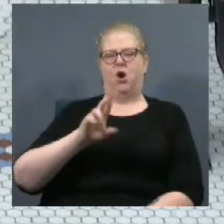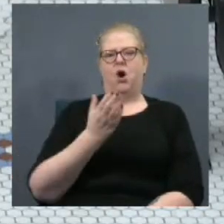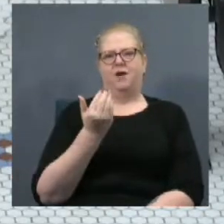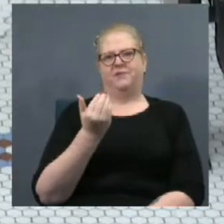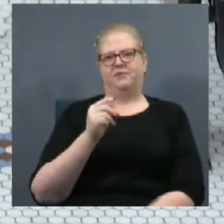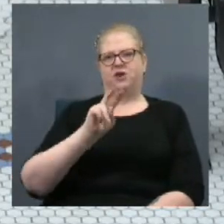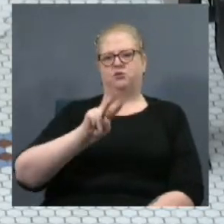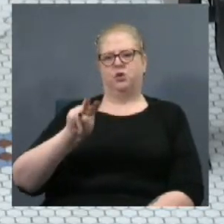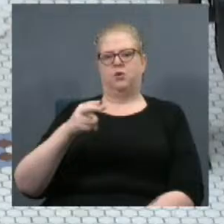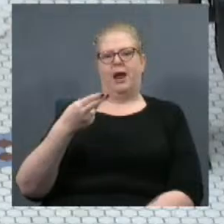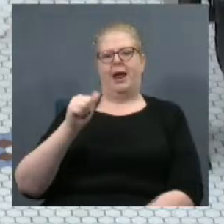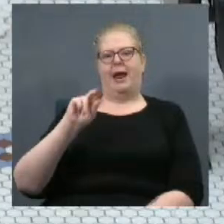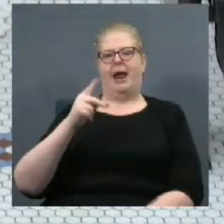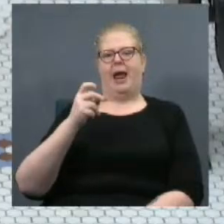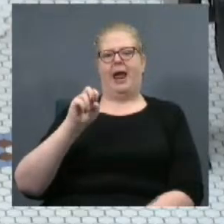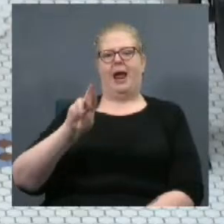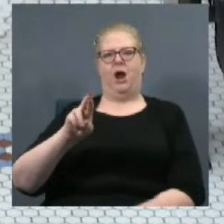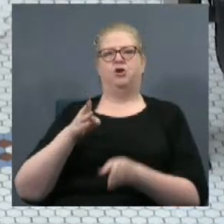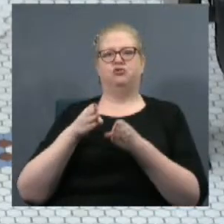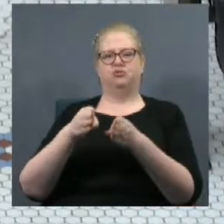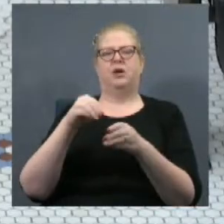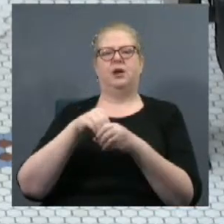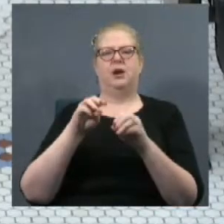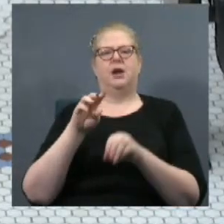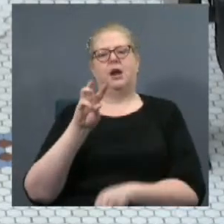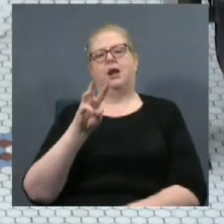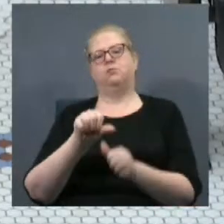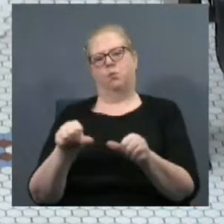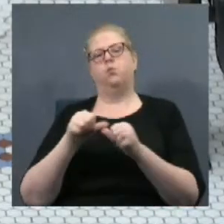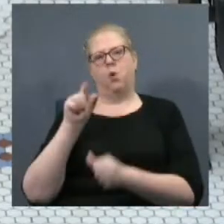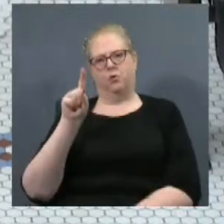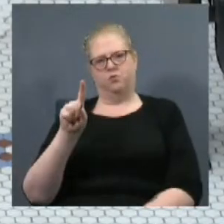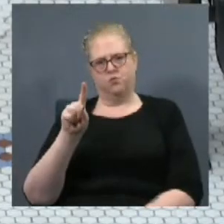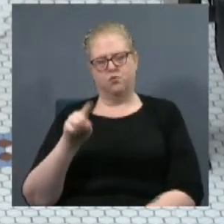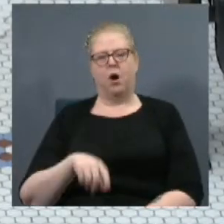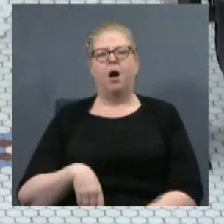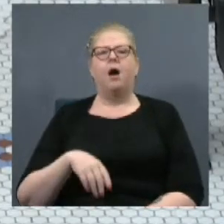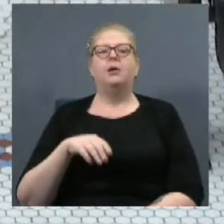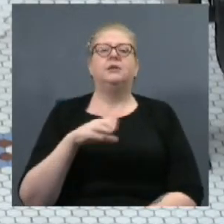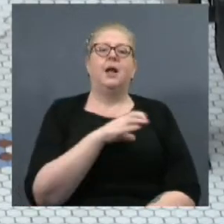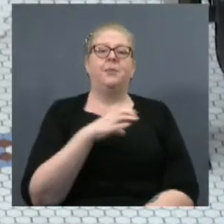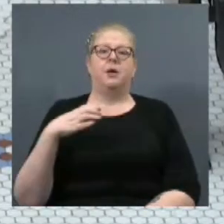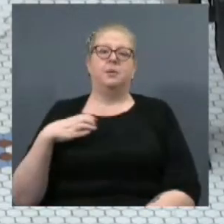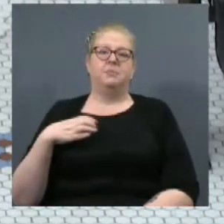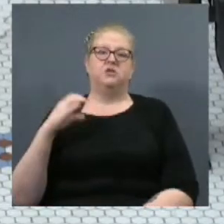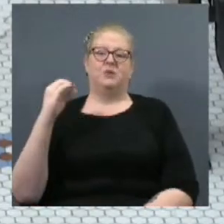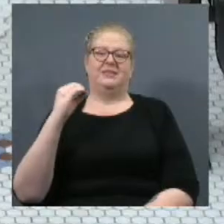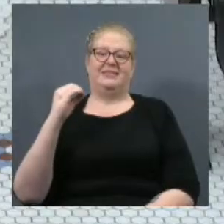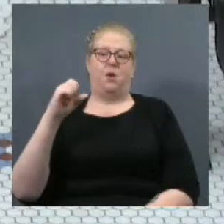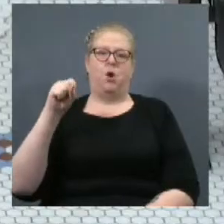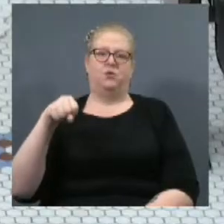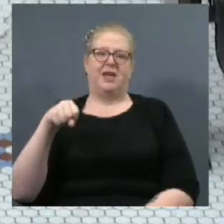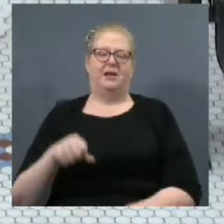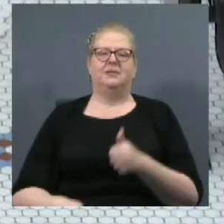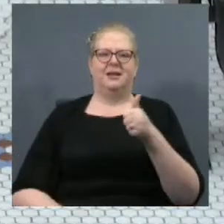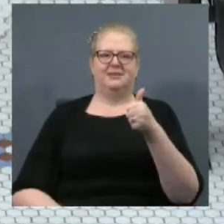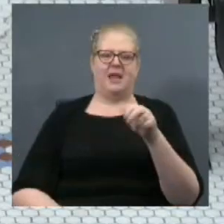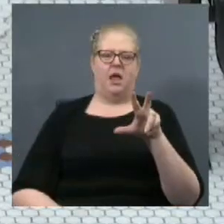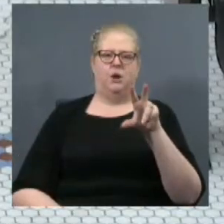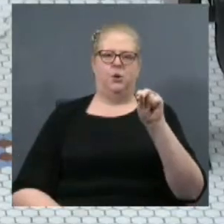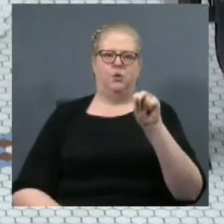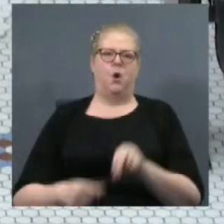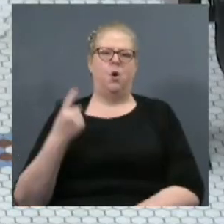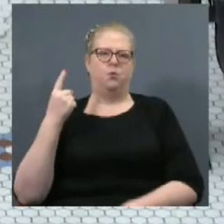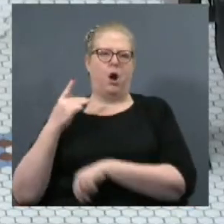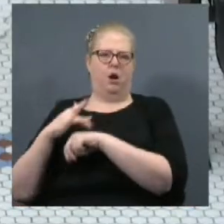1522 Hanger Street. That's in Ward 1. The Planning Commission voted 0 yes, 10 no and 1 open position.